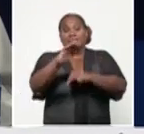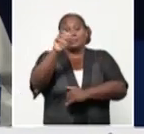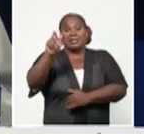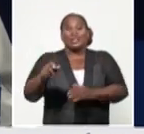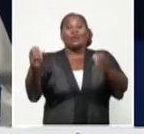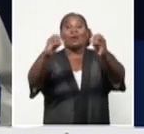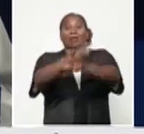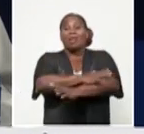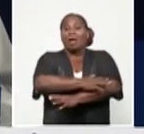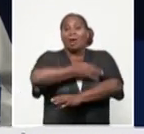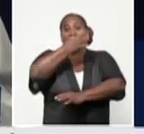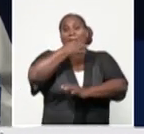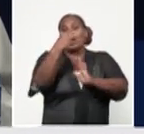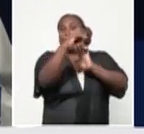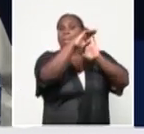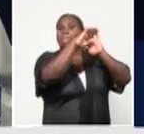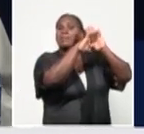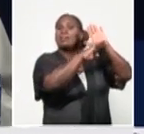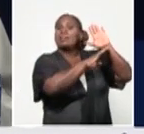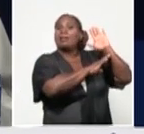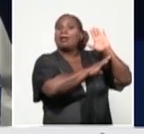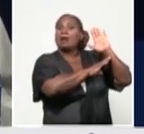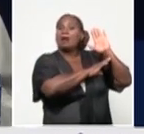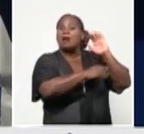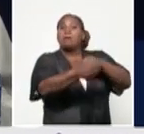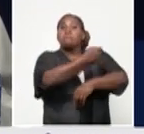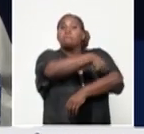measures which are being applied throughout the country.